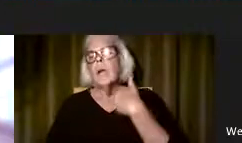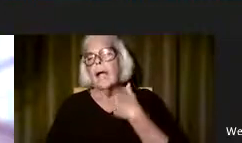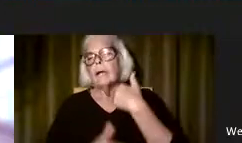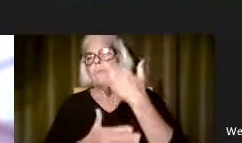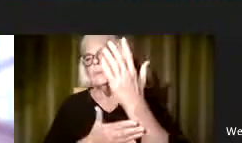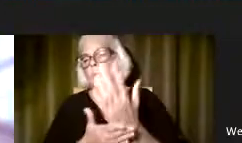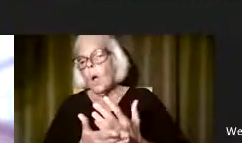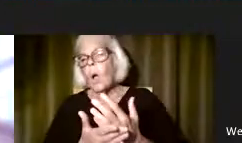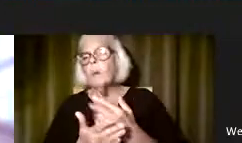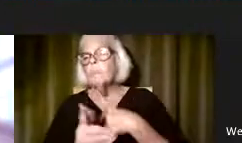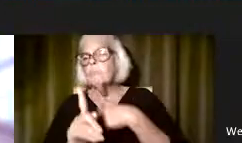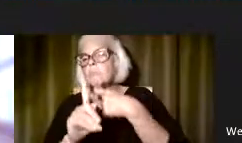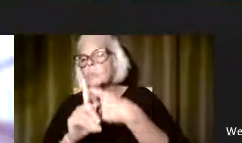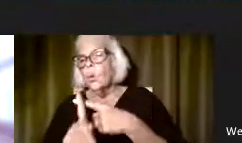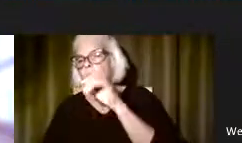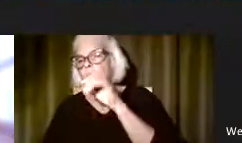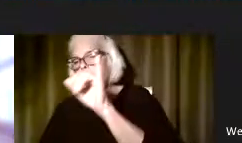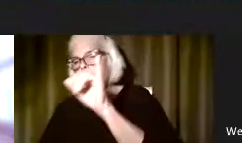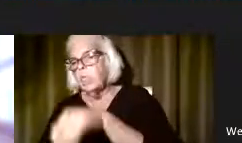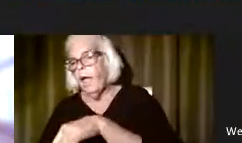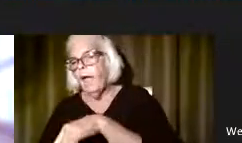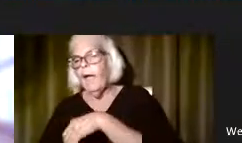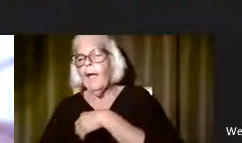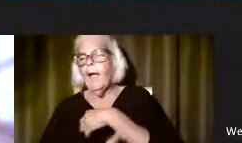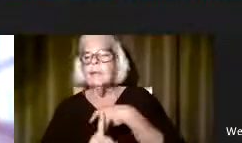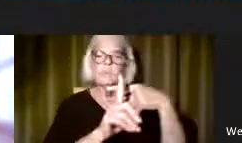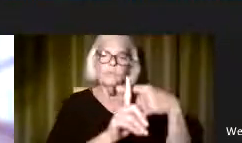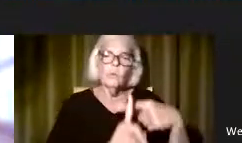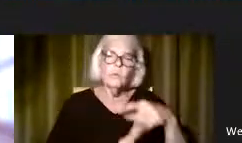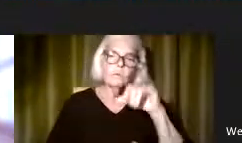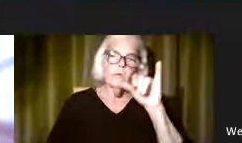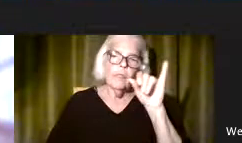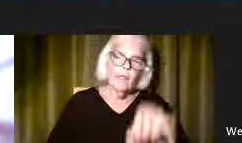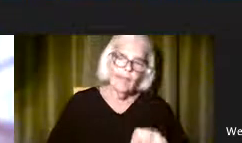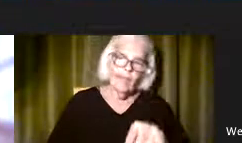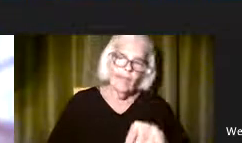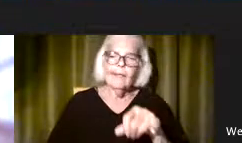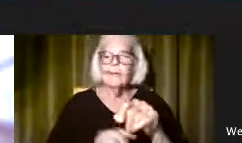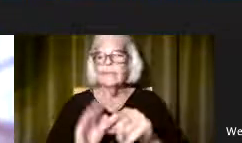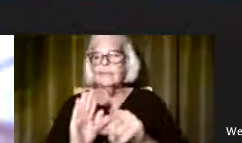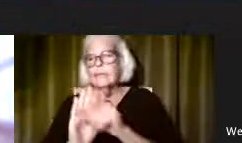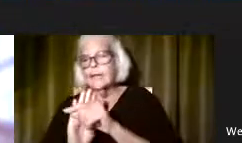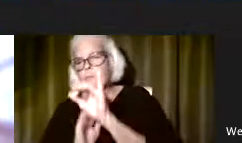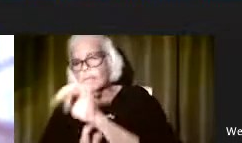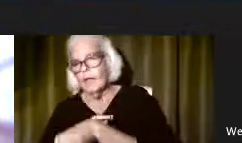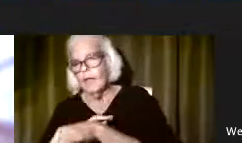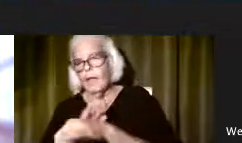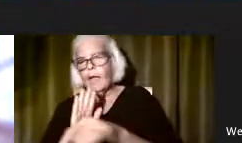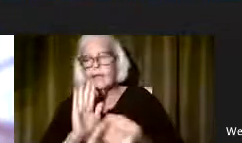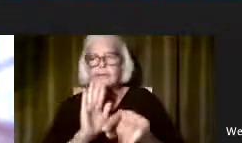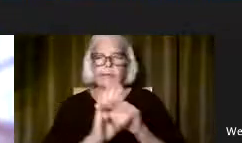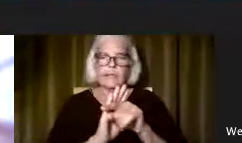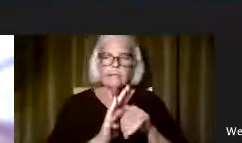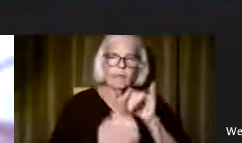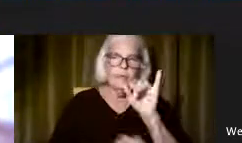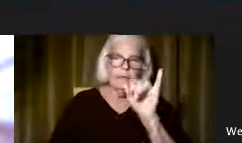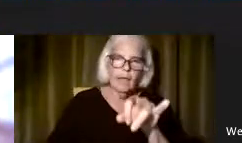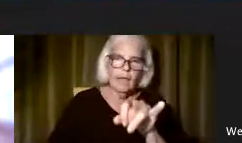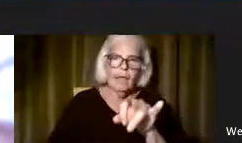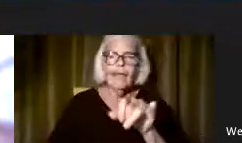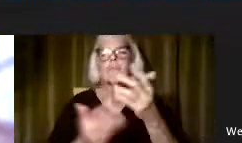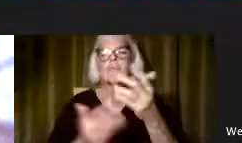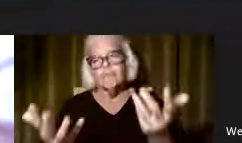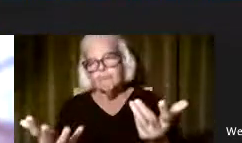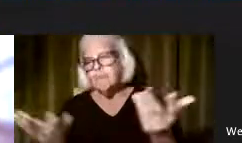other. I think one of the biggest things is that with any at-home test, there's always user error. So depending